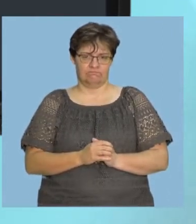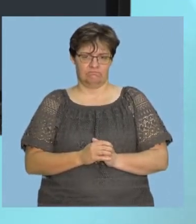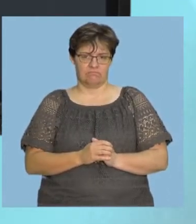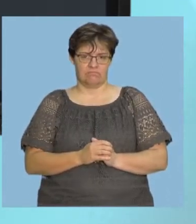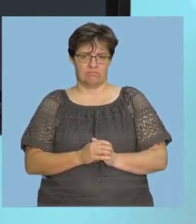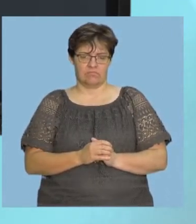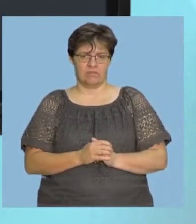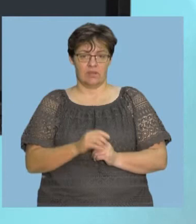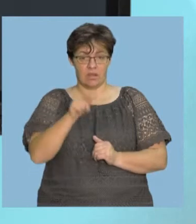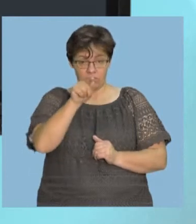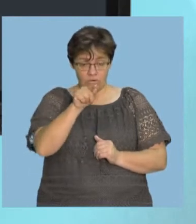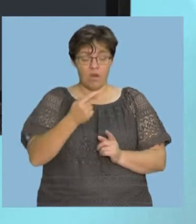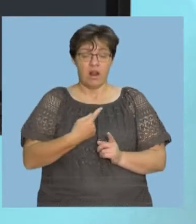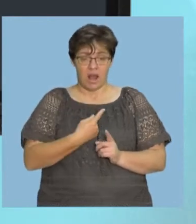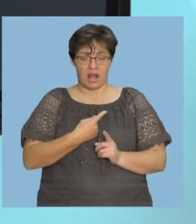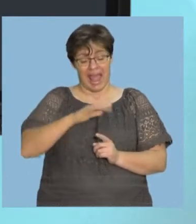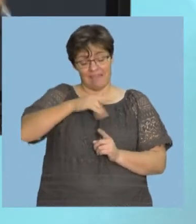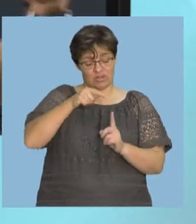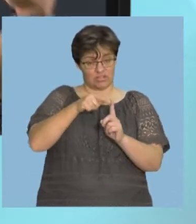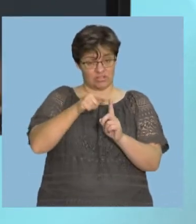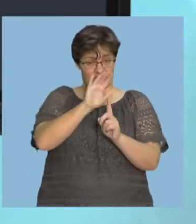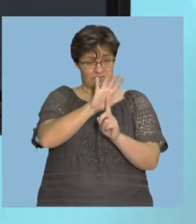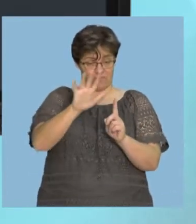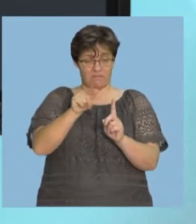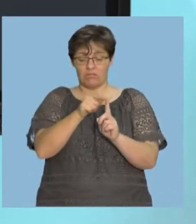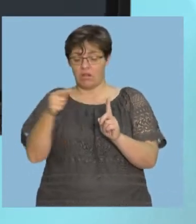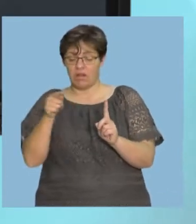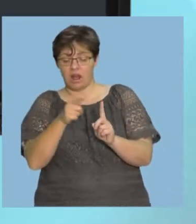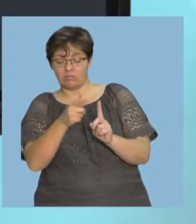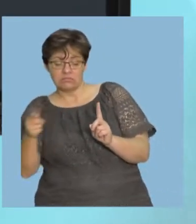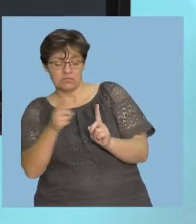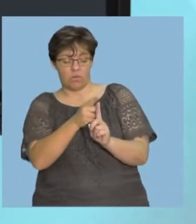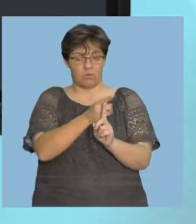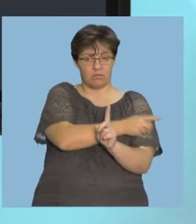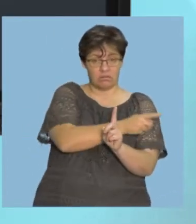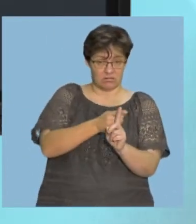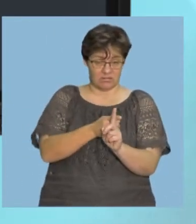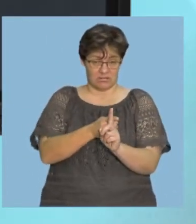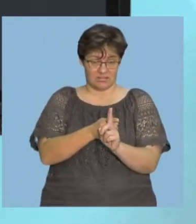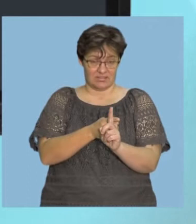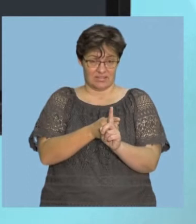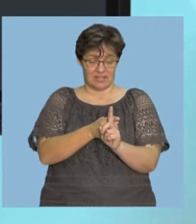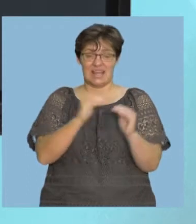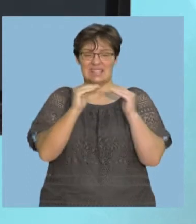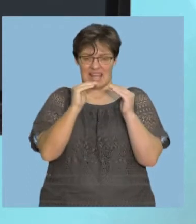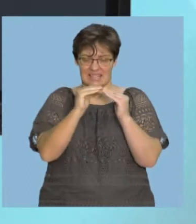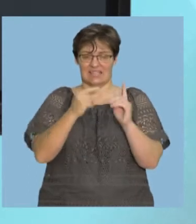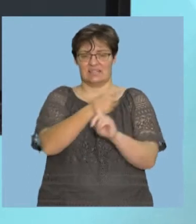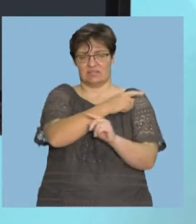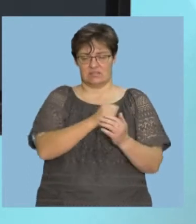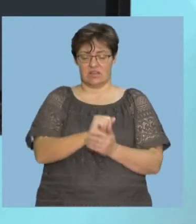how far are you from the average? That's the standard deviation. Does that make sense? If the class average